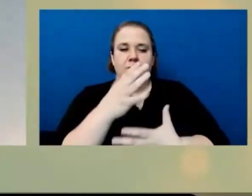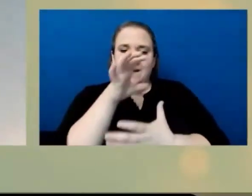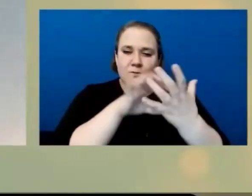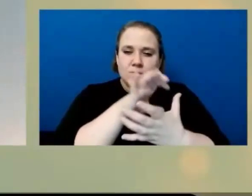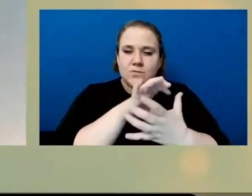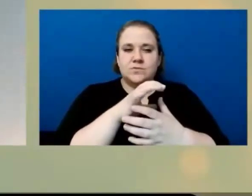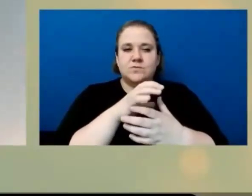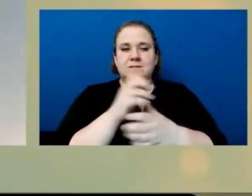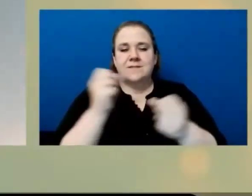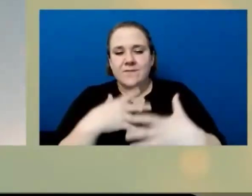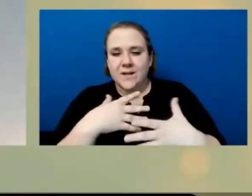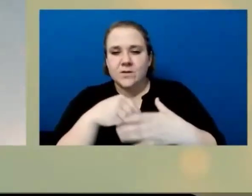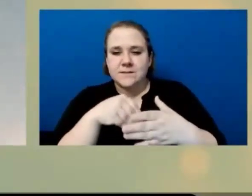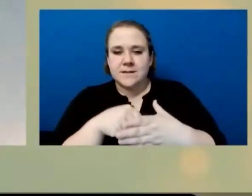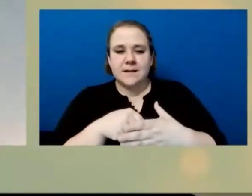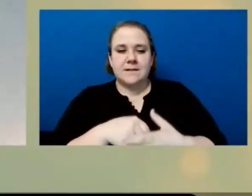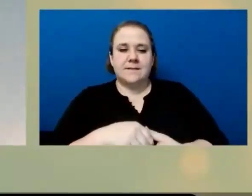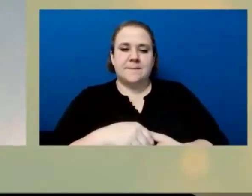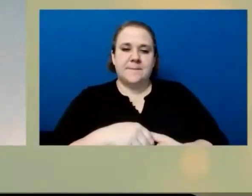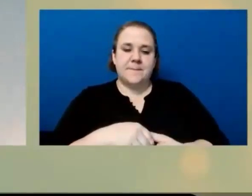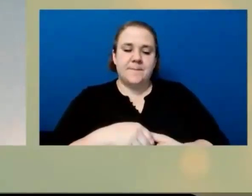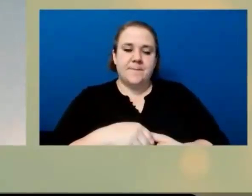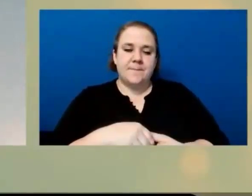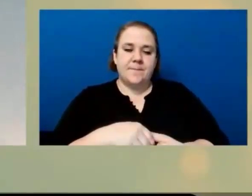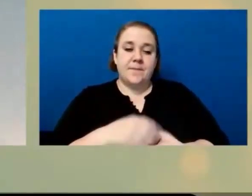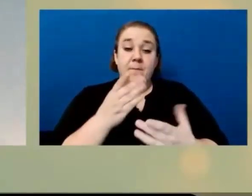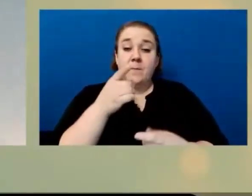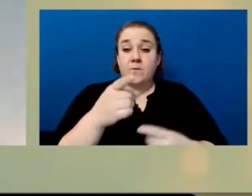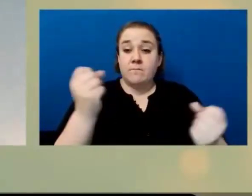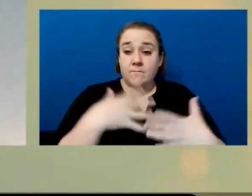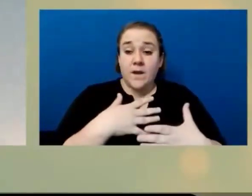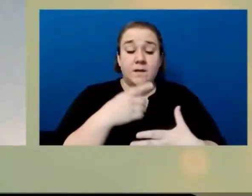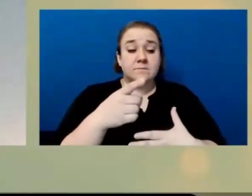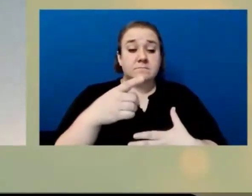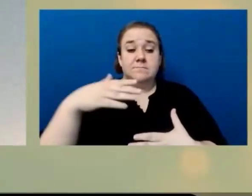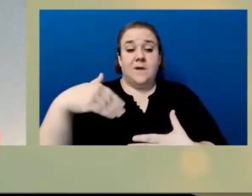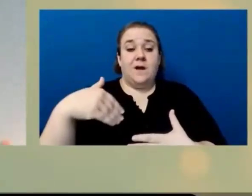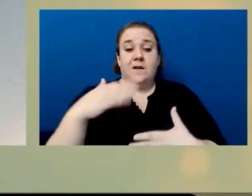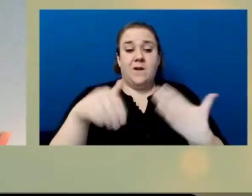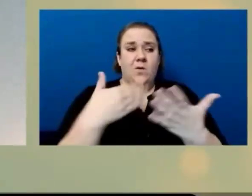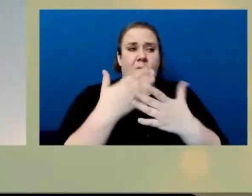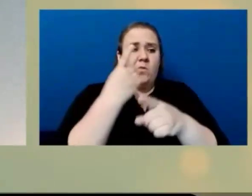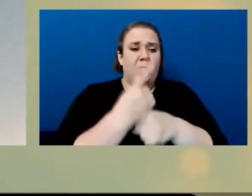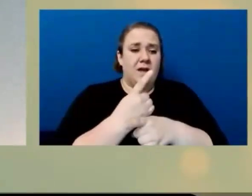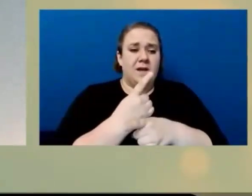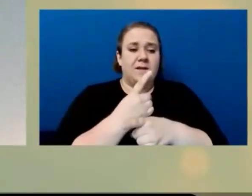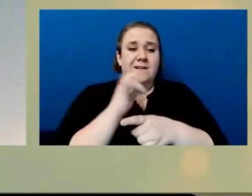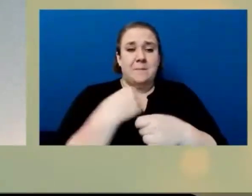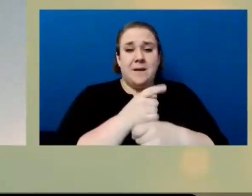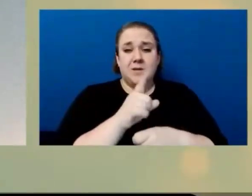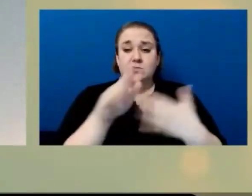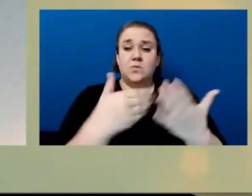tried to slice yourself out of the web sometimes, because nobody told you that you could just keep